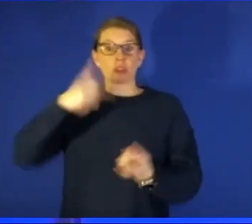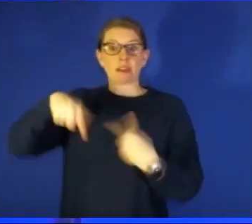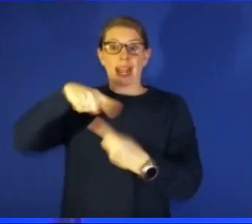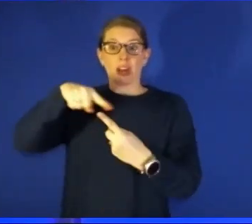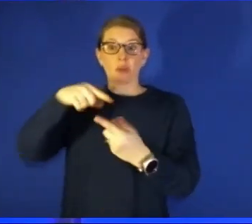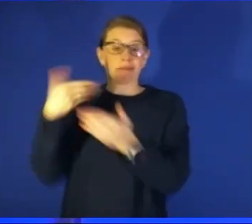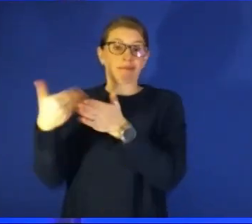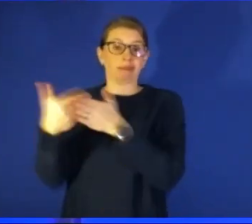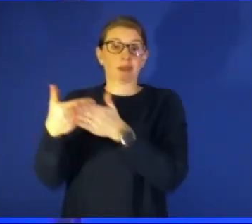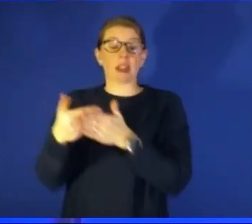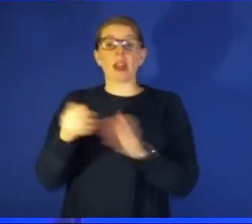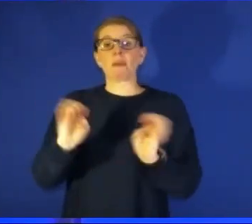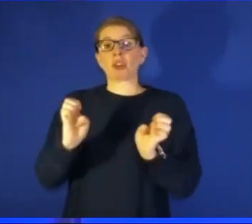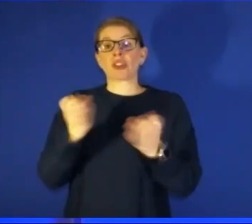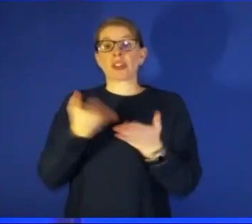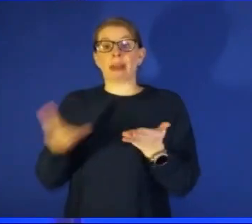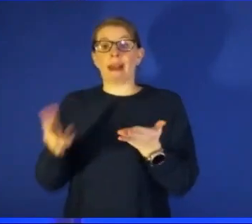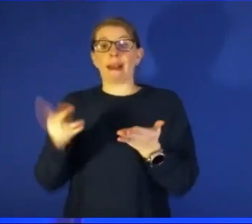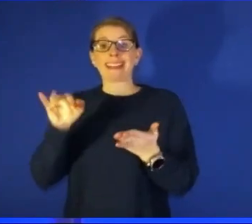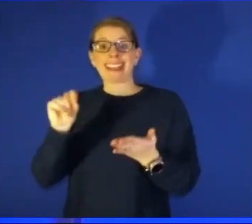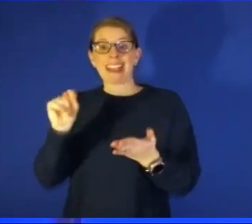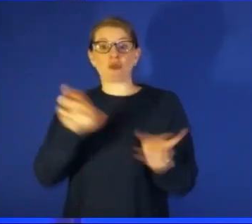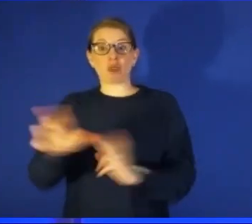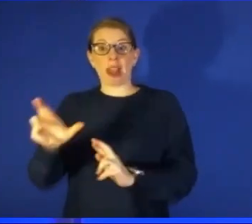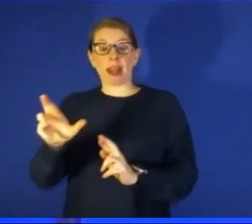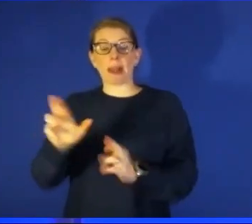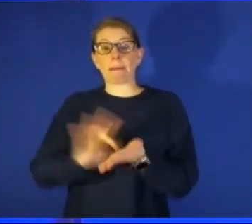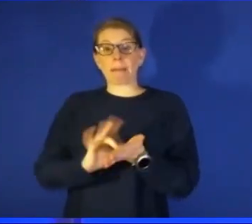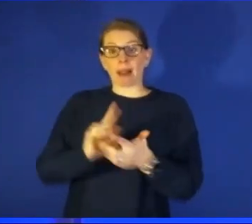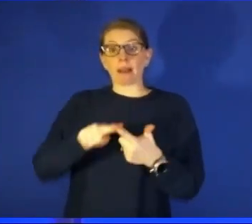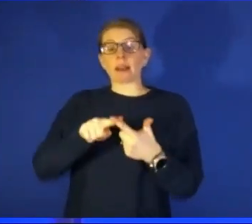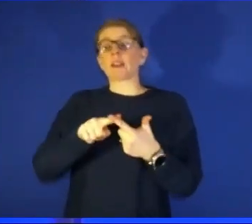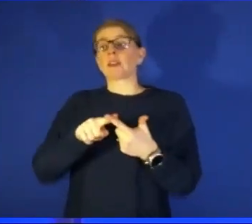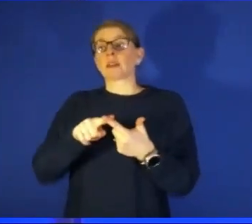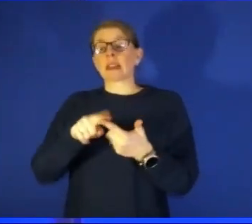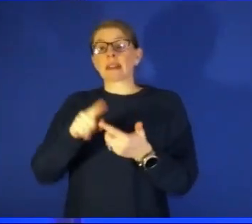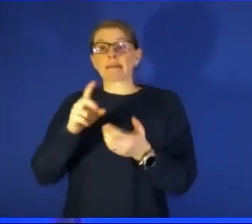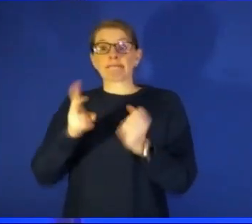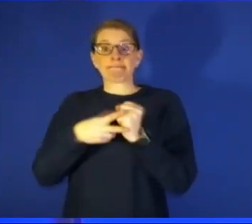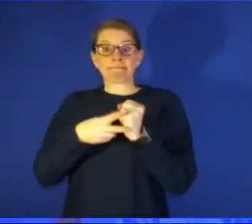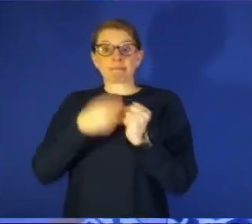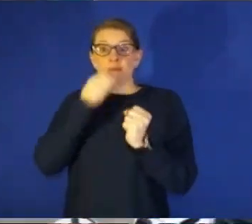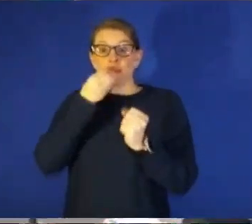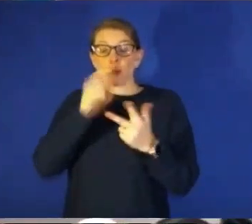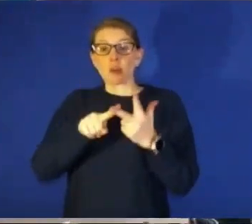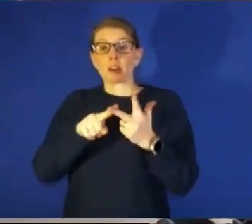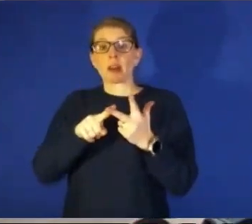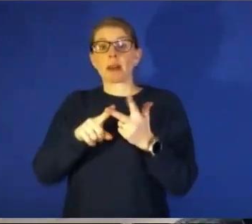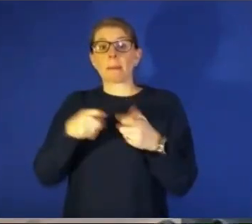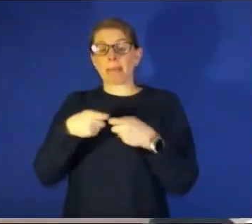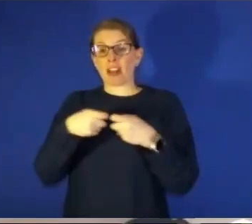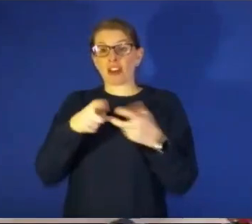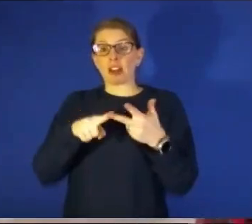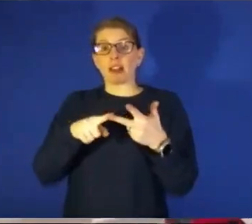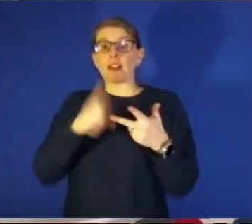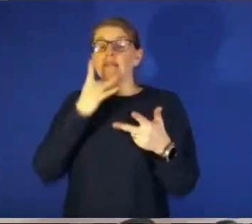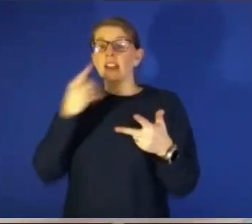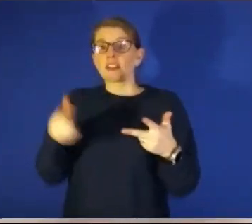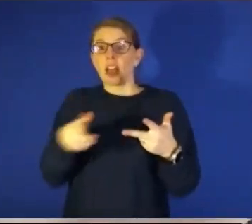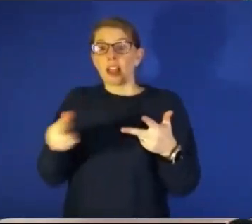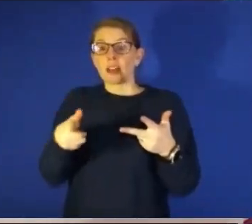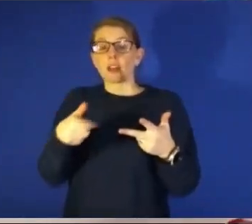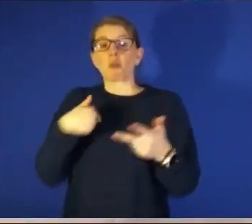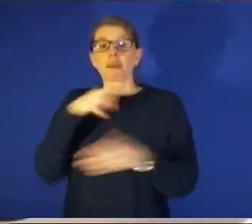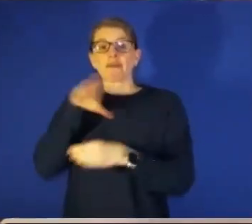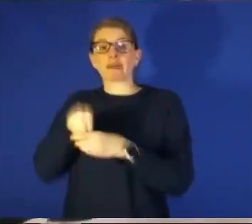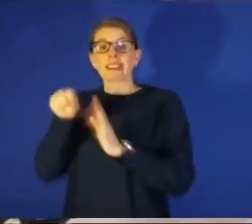kits ready. Those should include your medications, non-perishable food items, and of course batteries and flashlights. We here at the health system will be taking part in a statewide